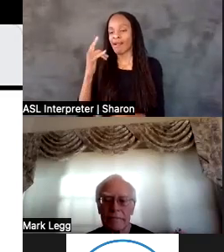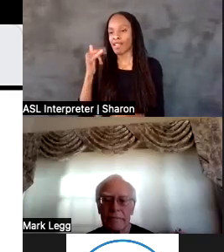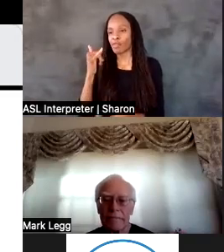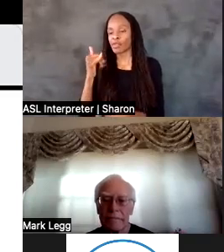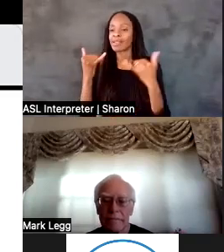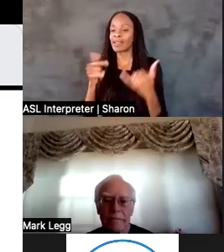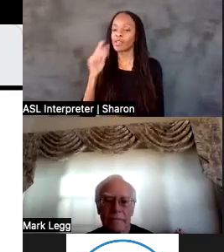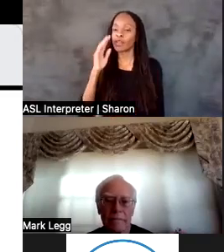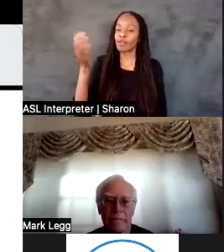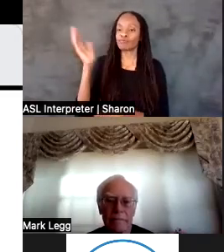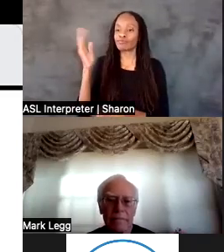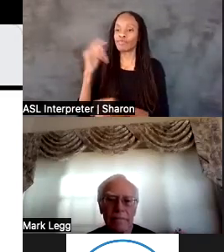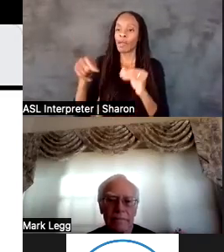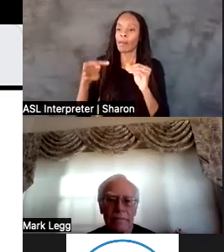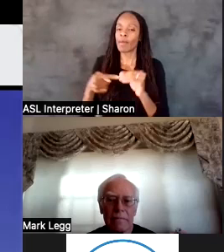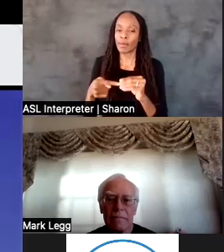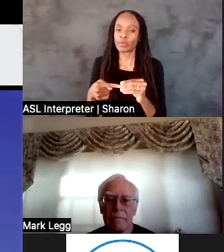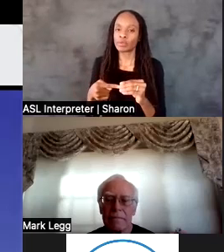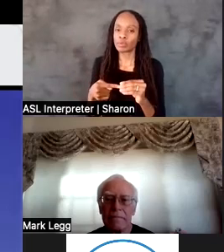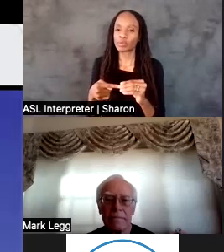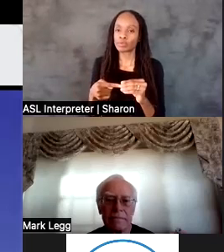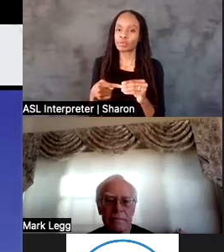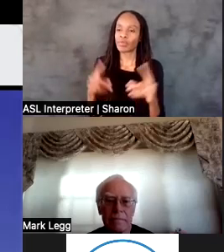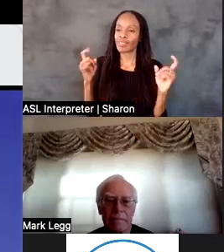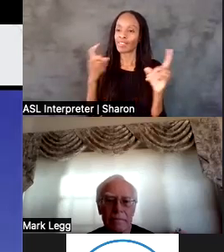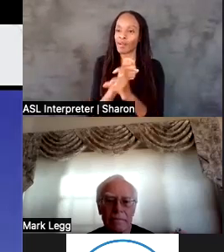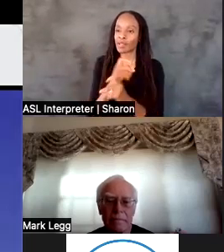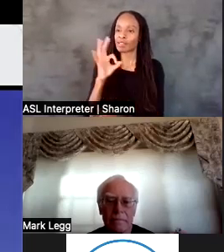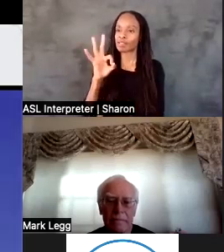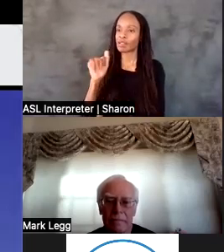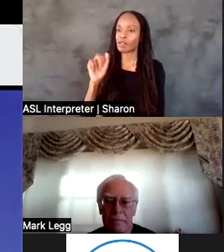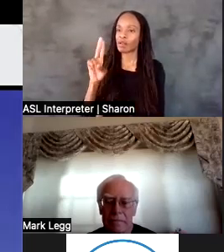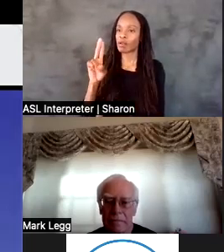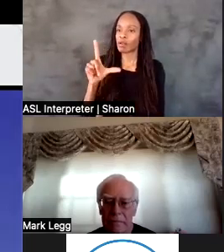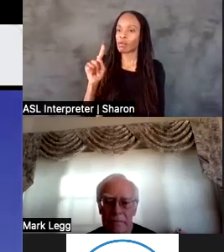now be talking to us about the complex faulting issues